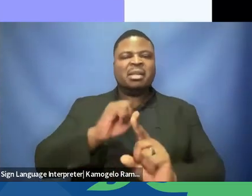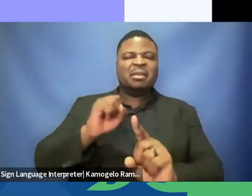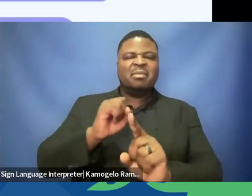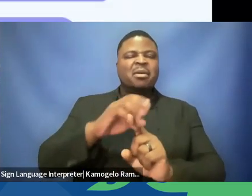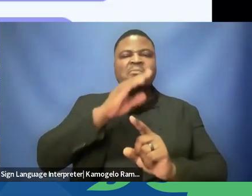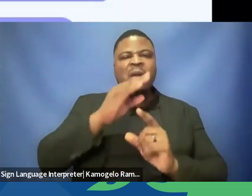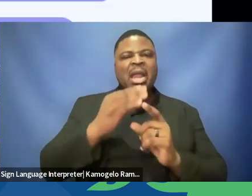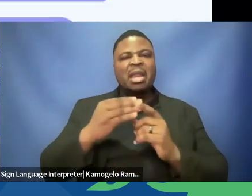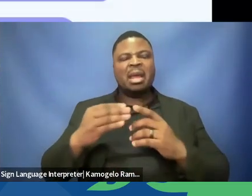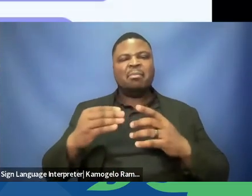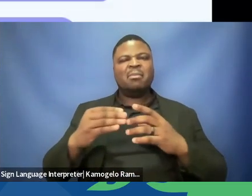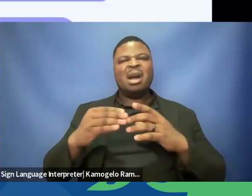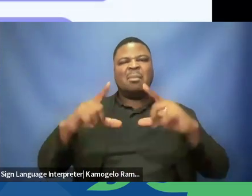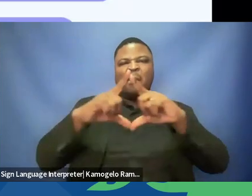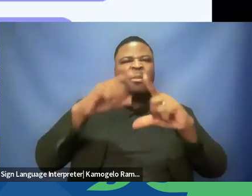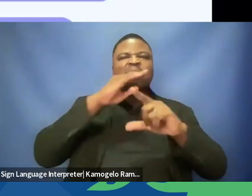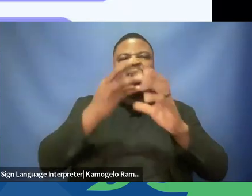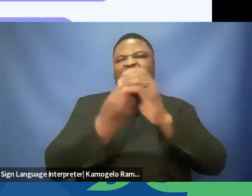The general risks,